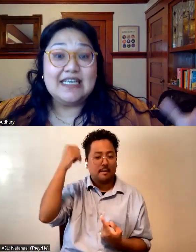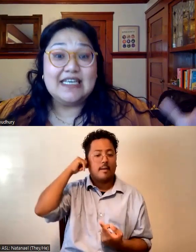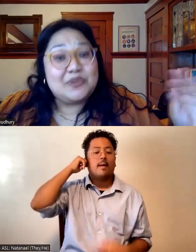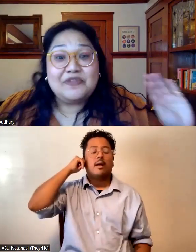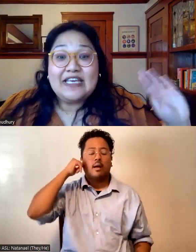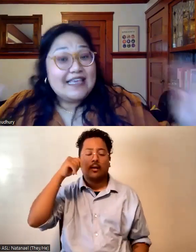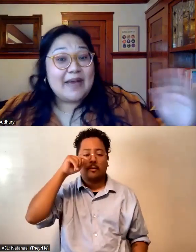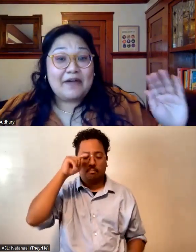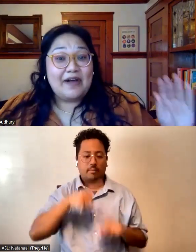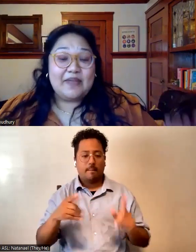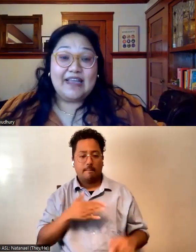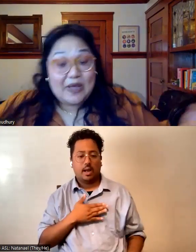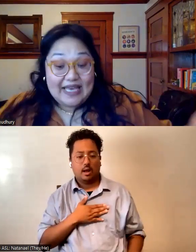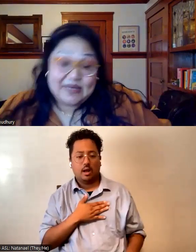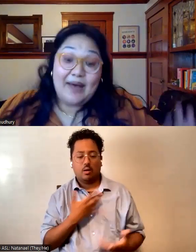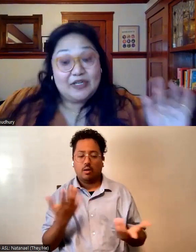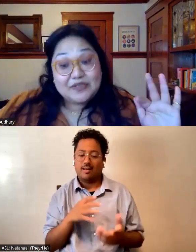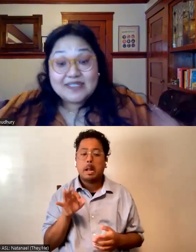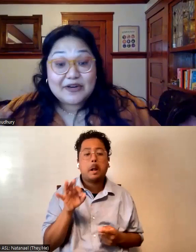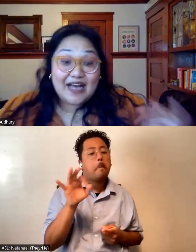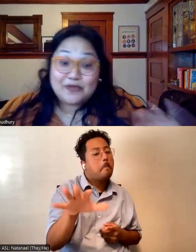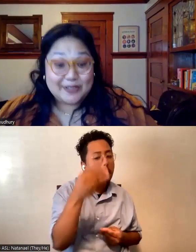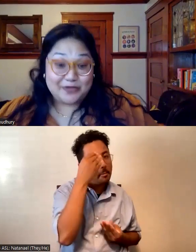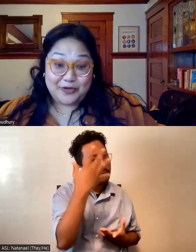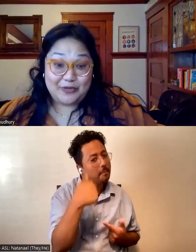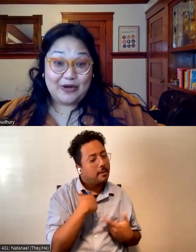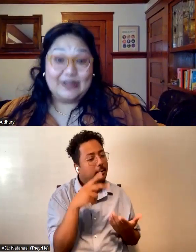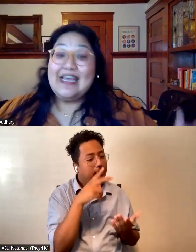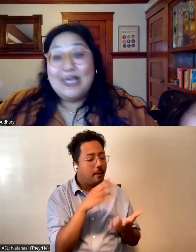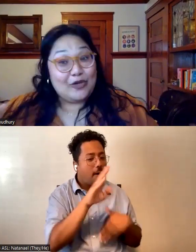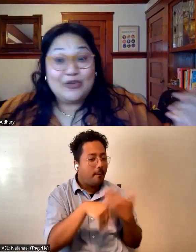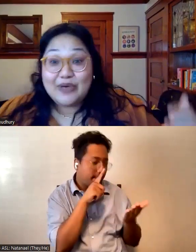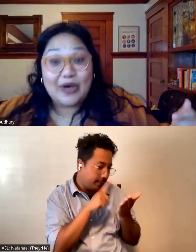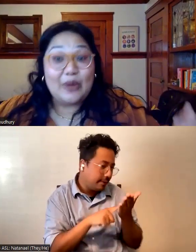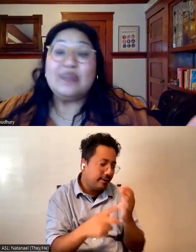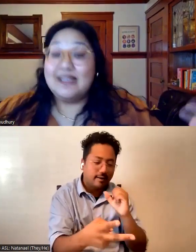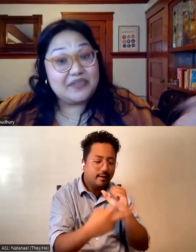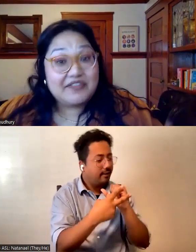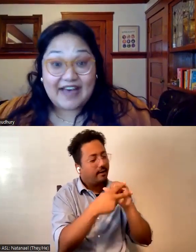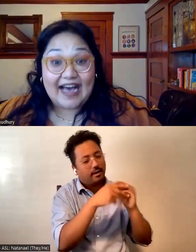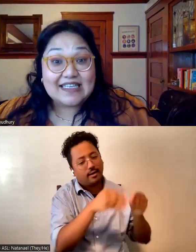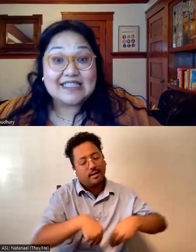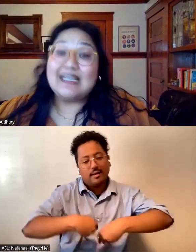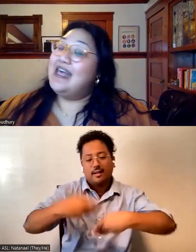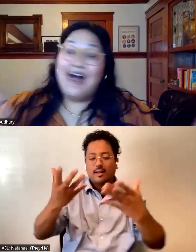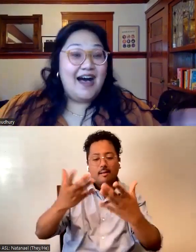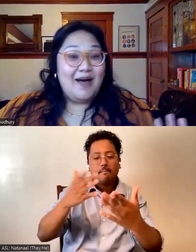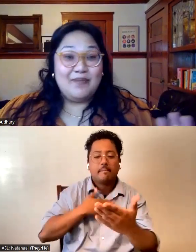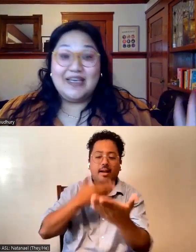contribution is sort of like in the background being like, okay, so I'm going to do this archival research for you all. Here you go. These are the